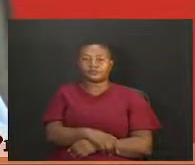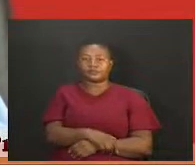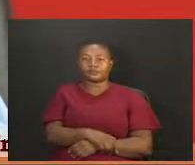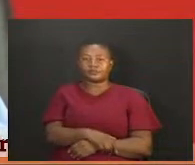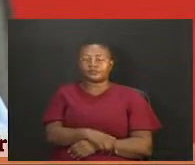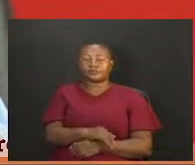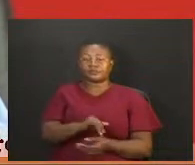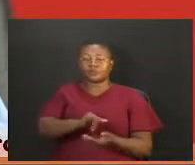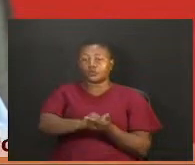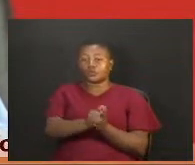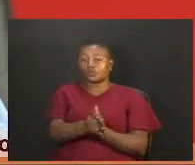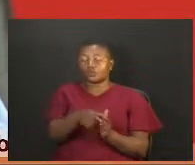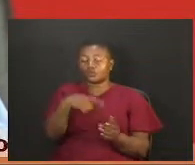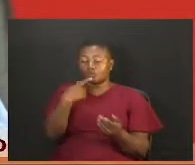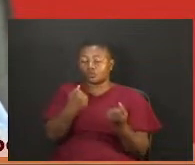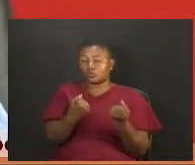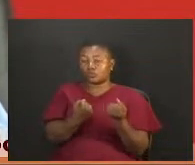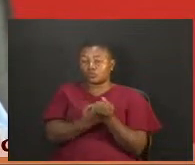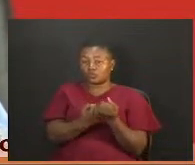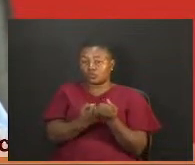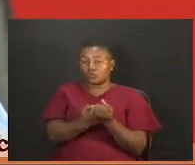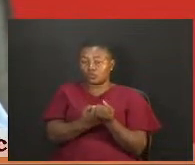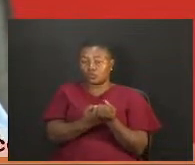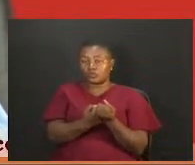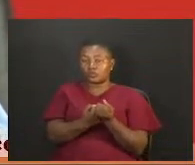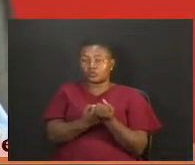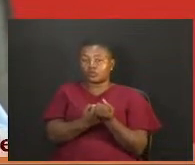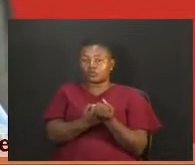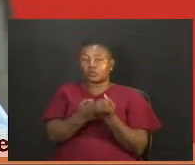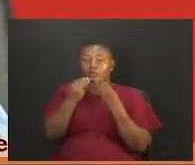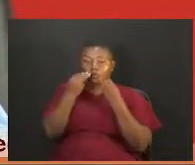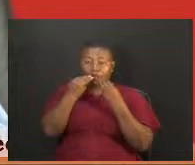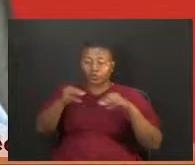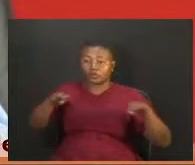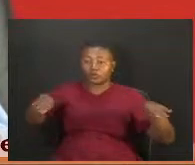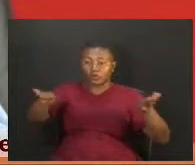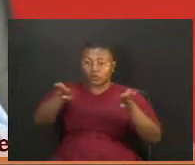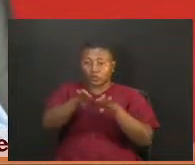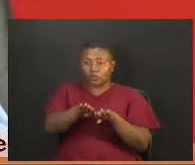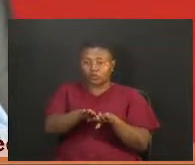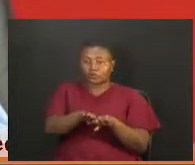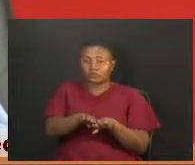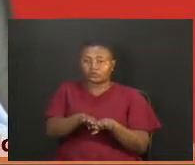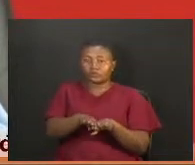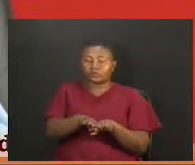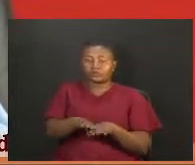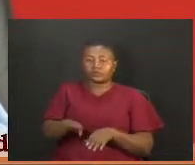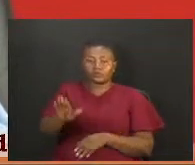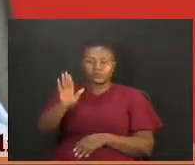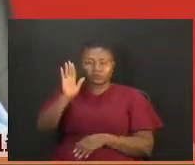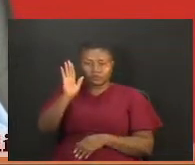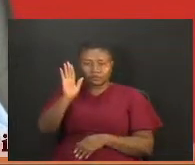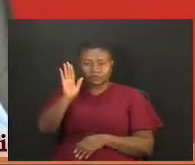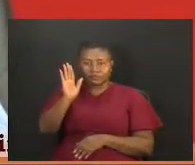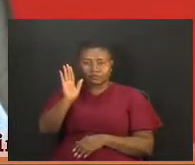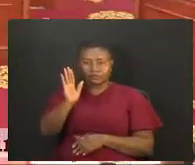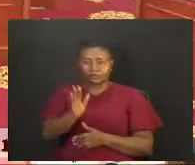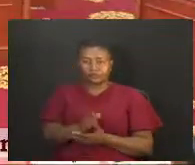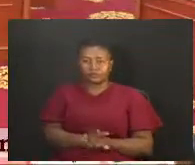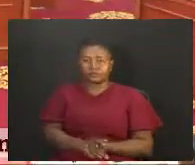those in favor of the motion for adjournment, say aye.